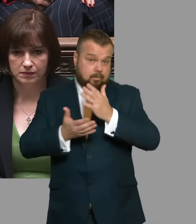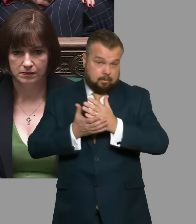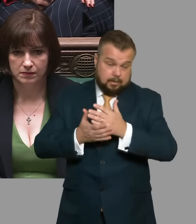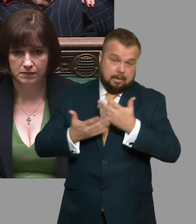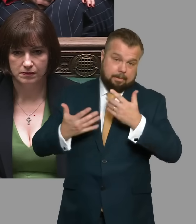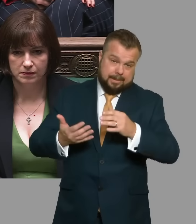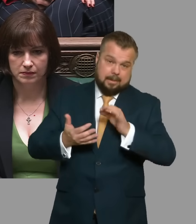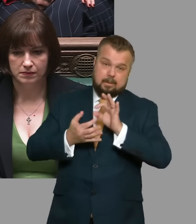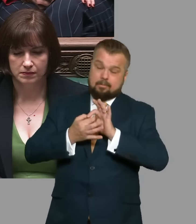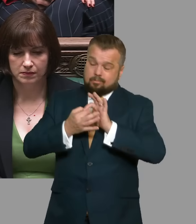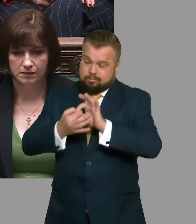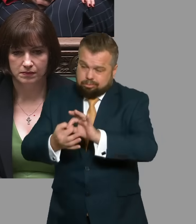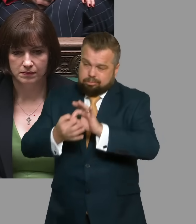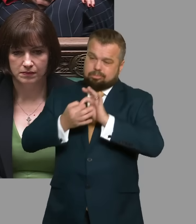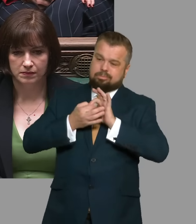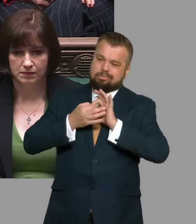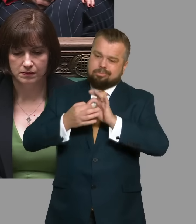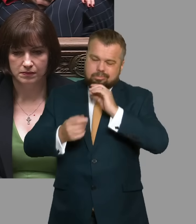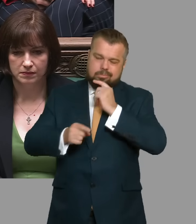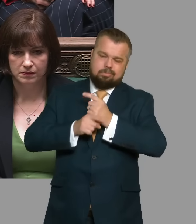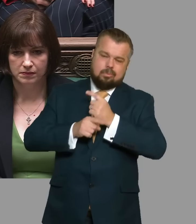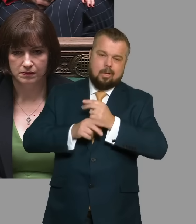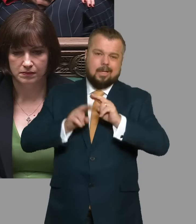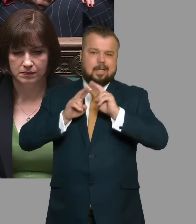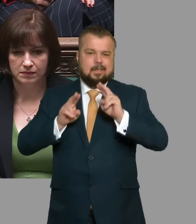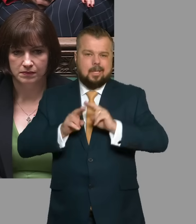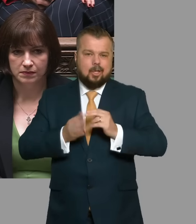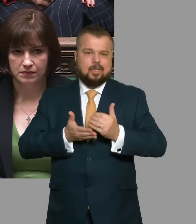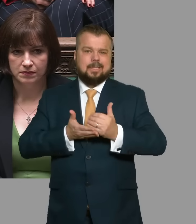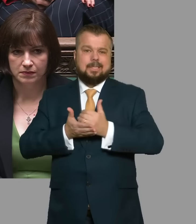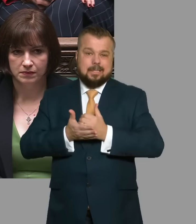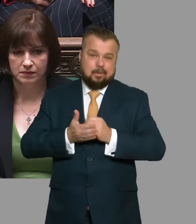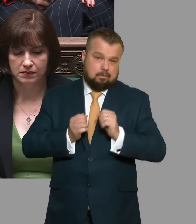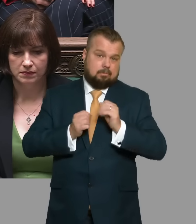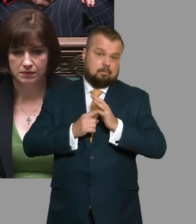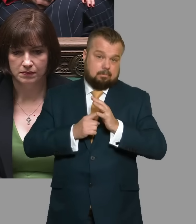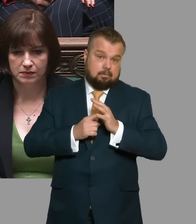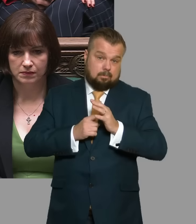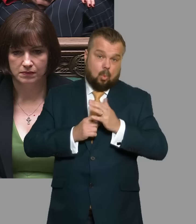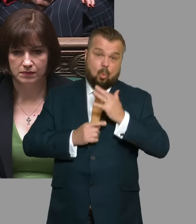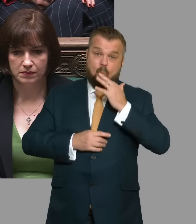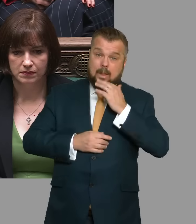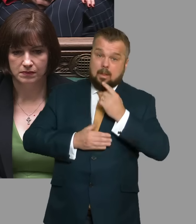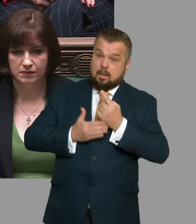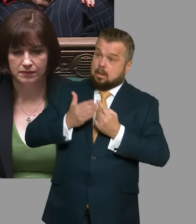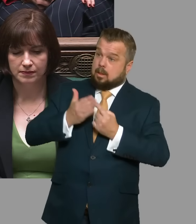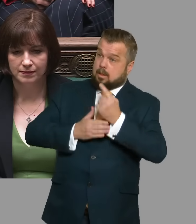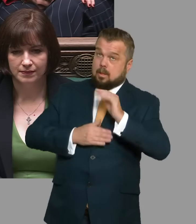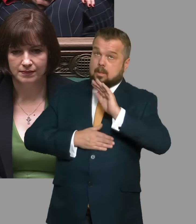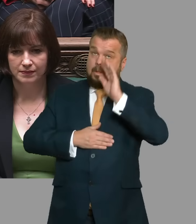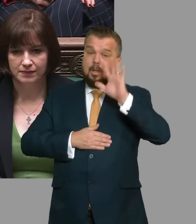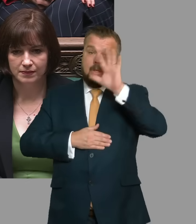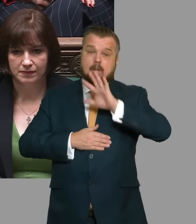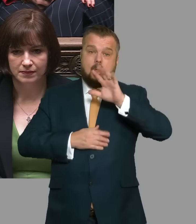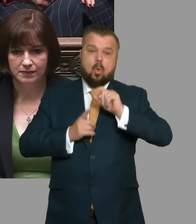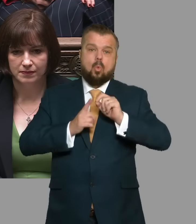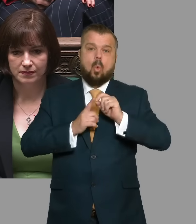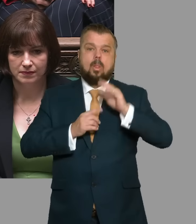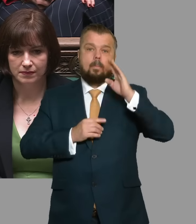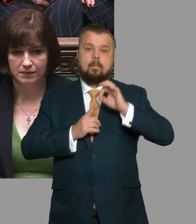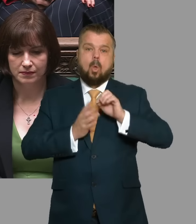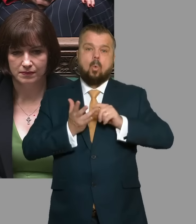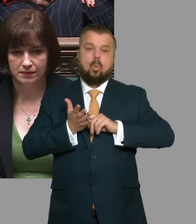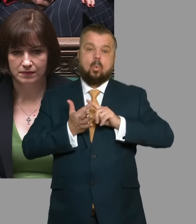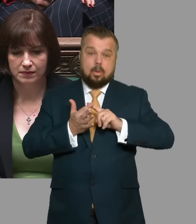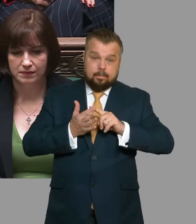in which this discussion is going on in relation to Greenland. As we engage constructively, I have made my position clear